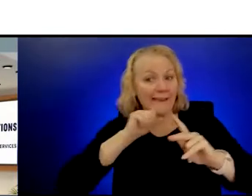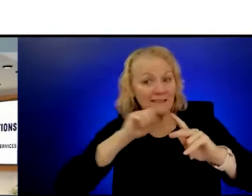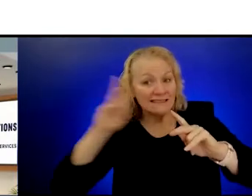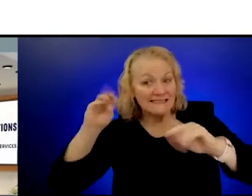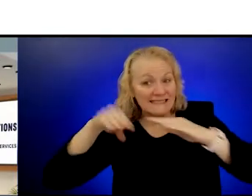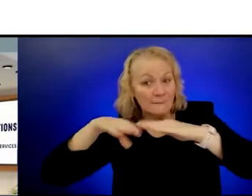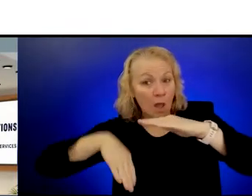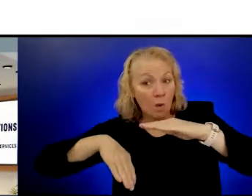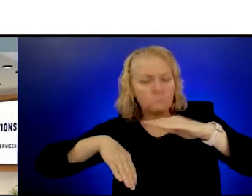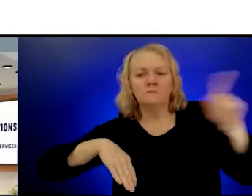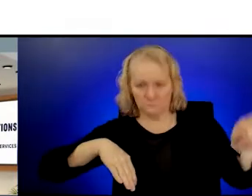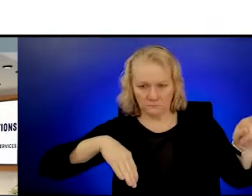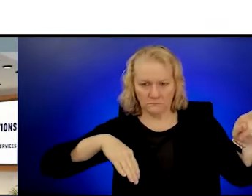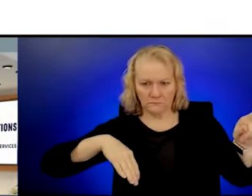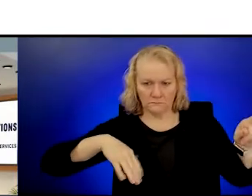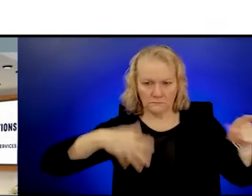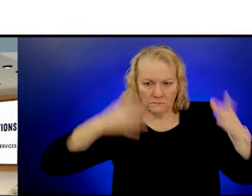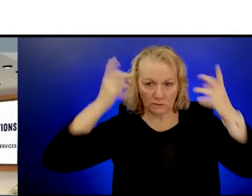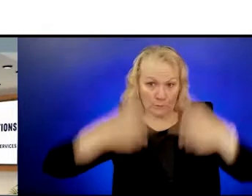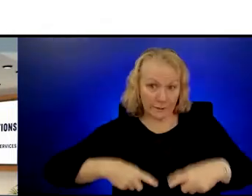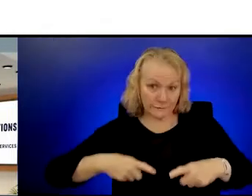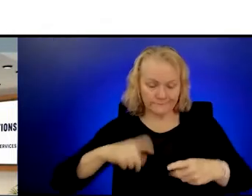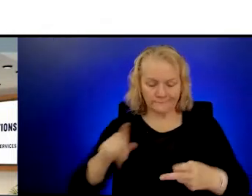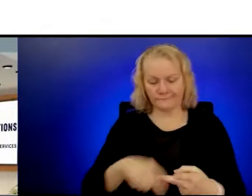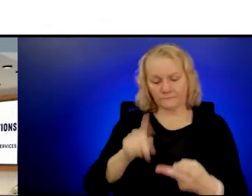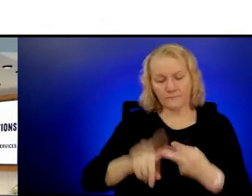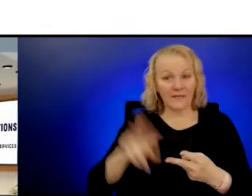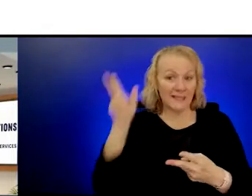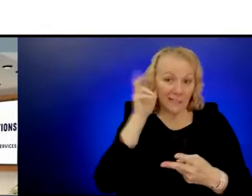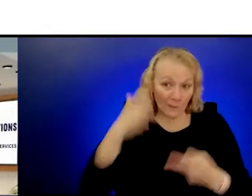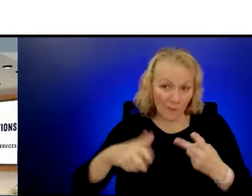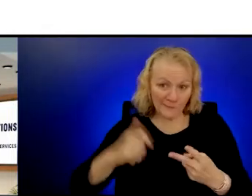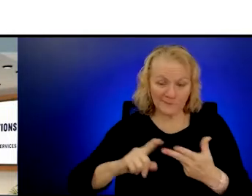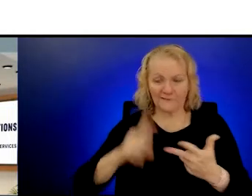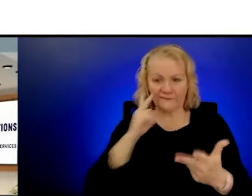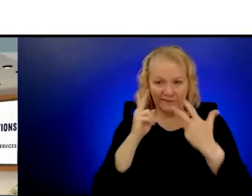is depression, followed by hearing and visual problems.